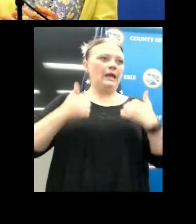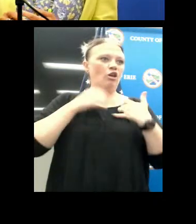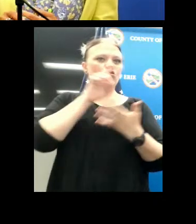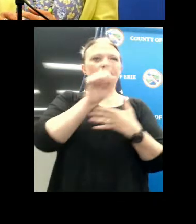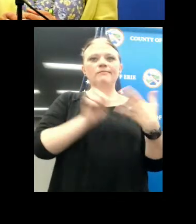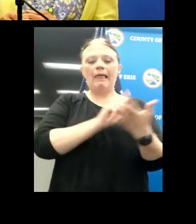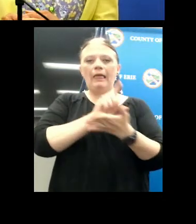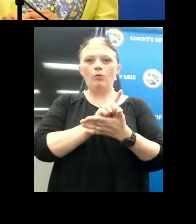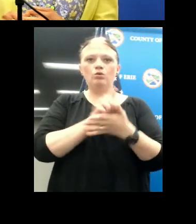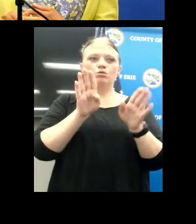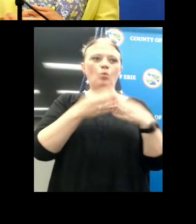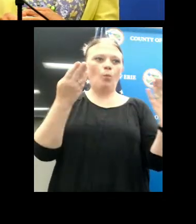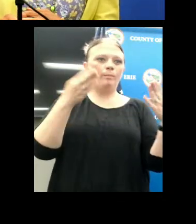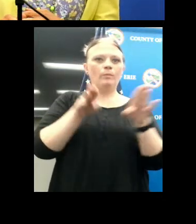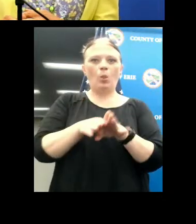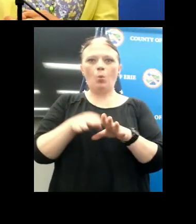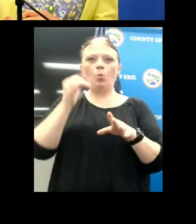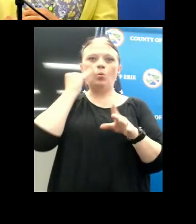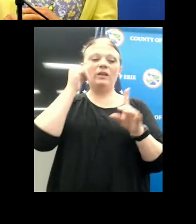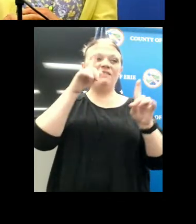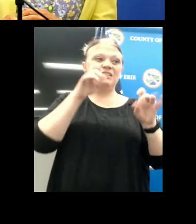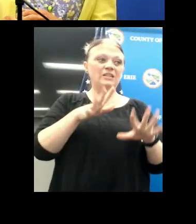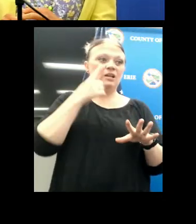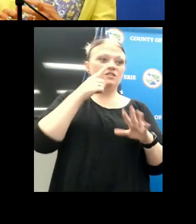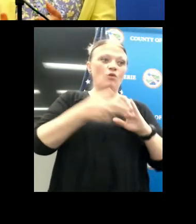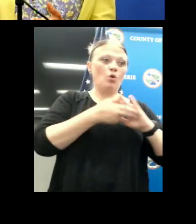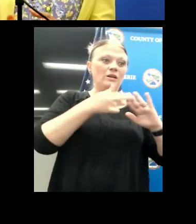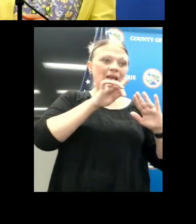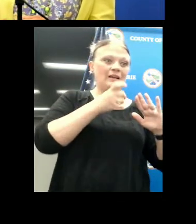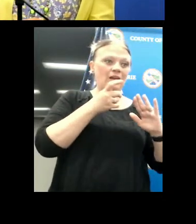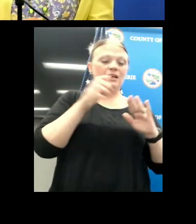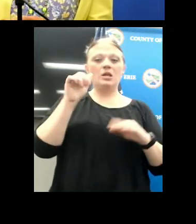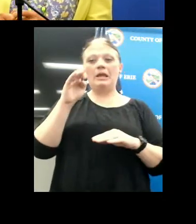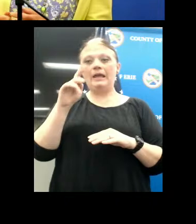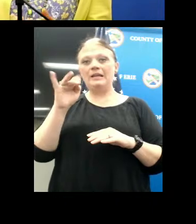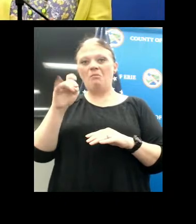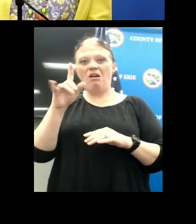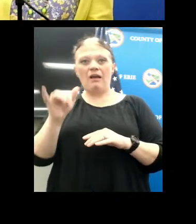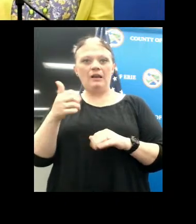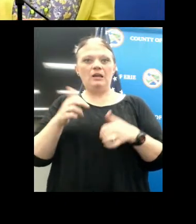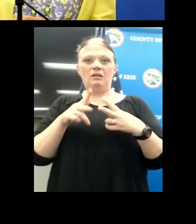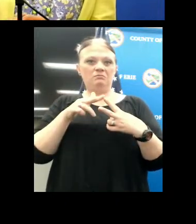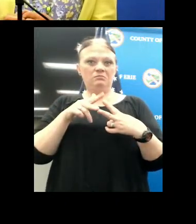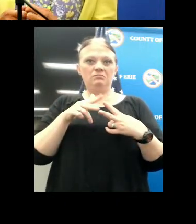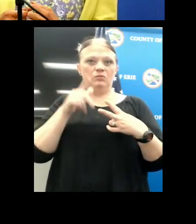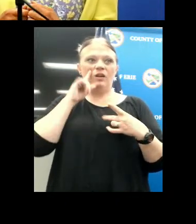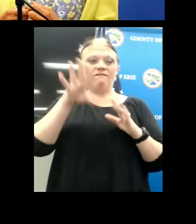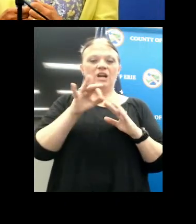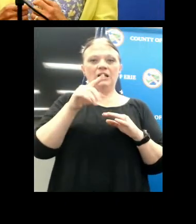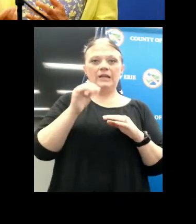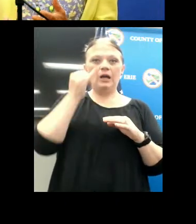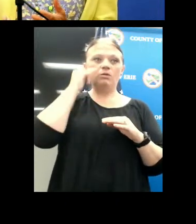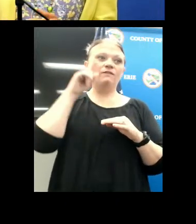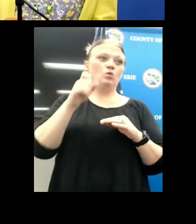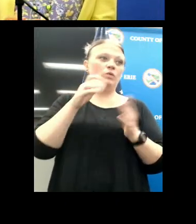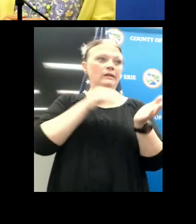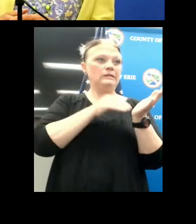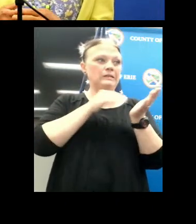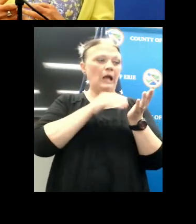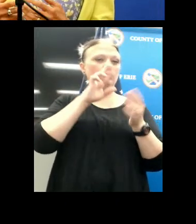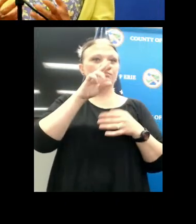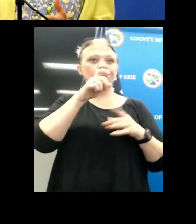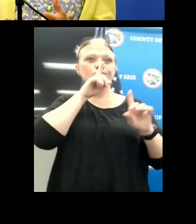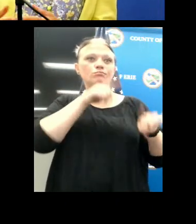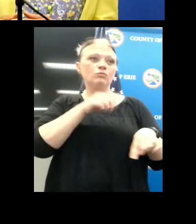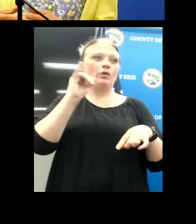of operation, whether it tests for the diagnostic testing or the antibody testing, if you need a physician's order,